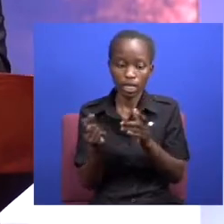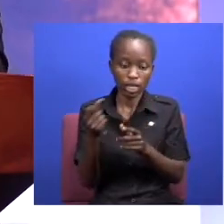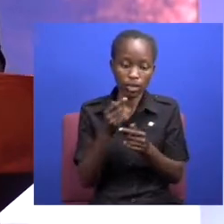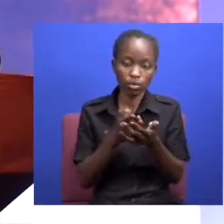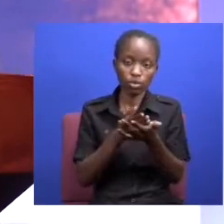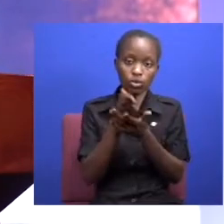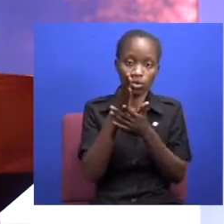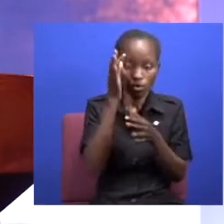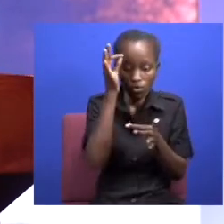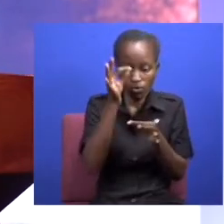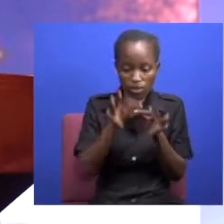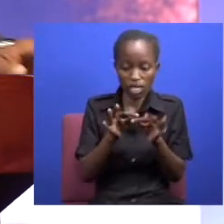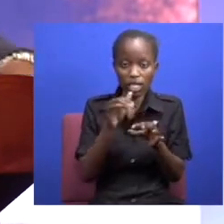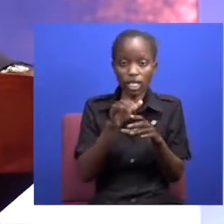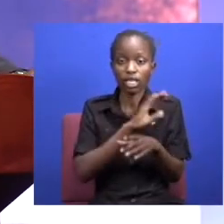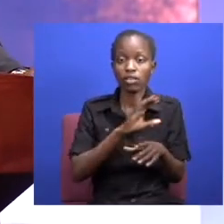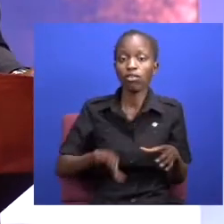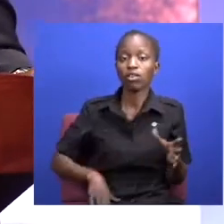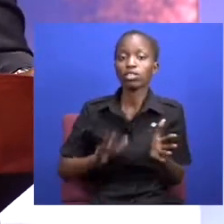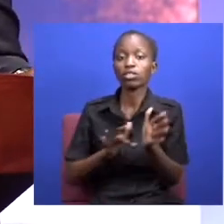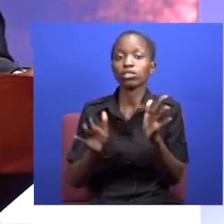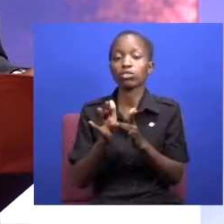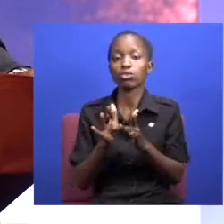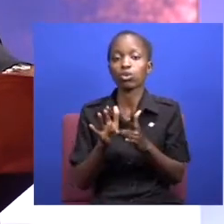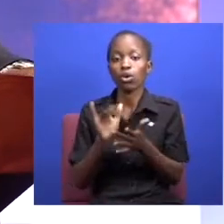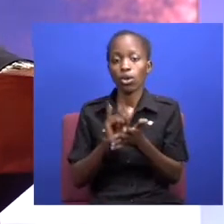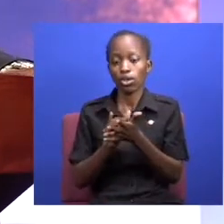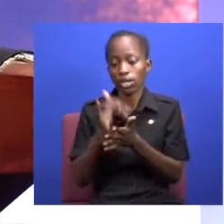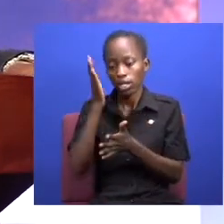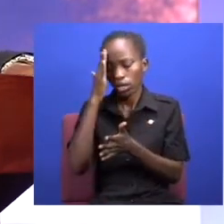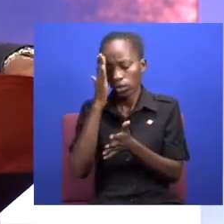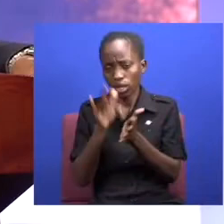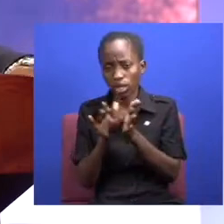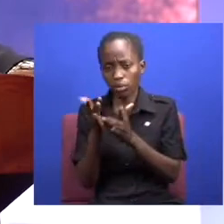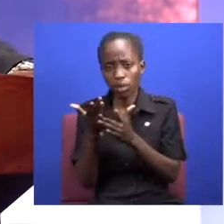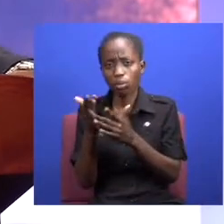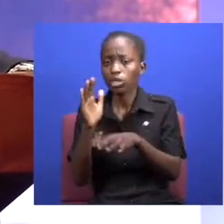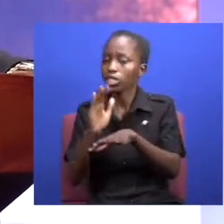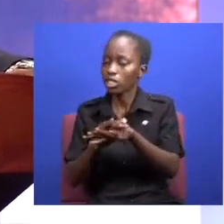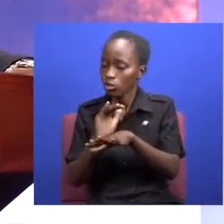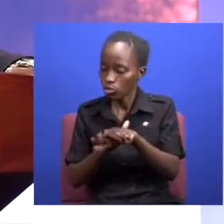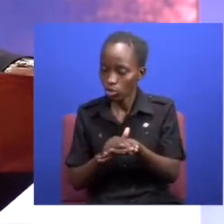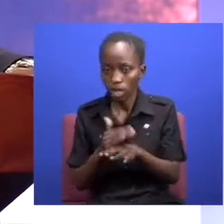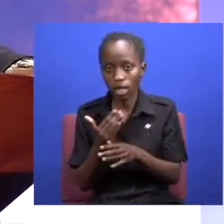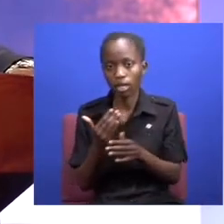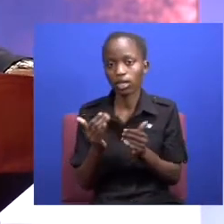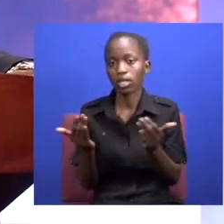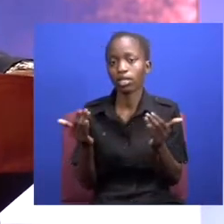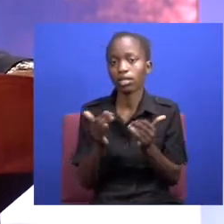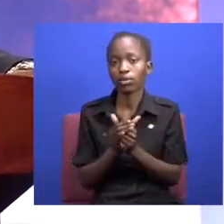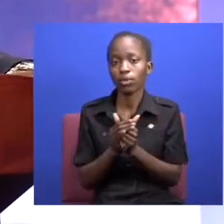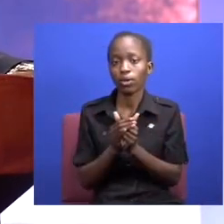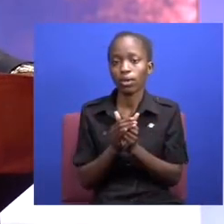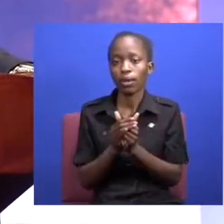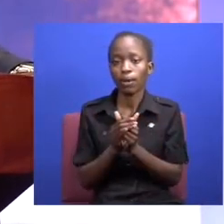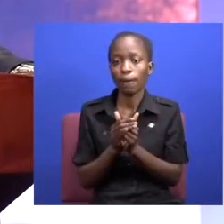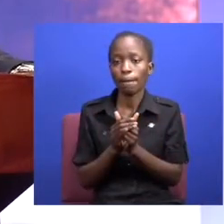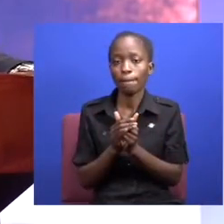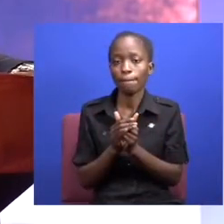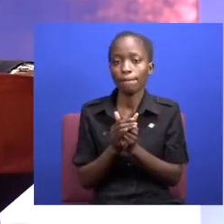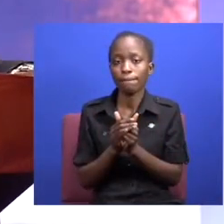faith in Christ Jesus. So that knowing the Bible is a good thing, but knowing the Bible doesn't save